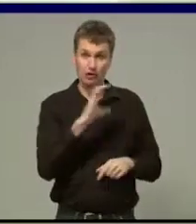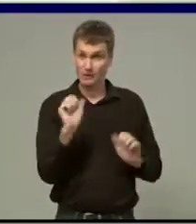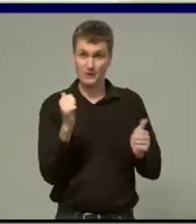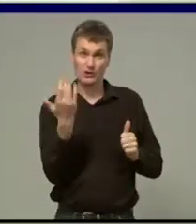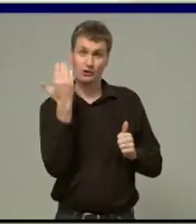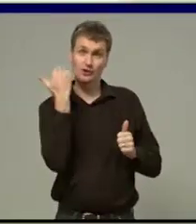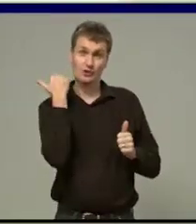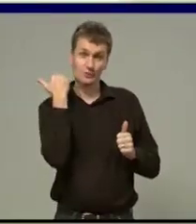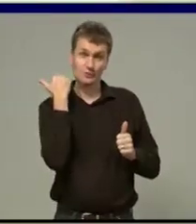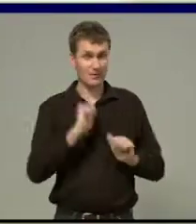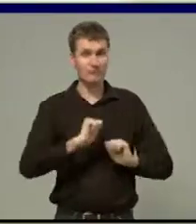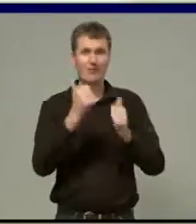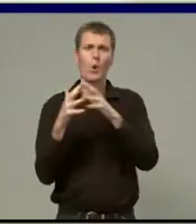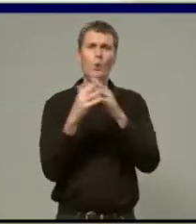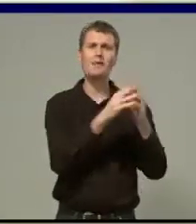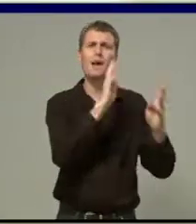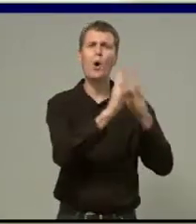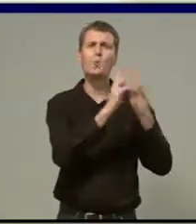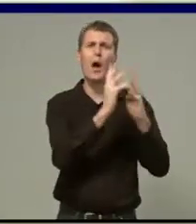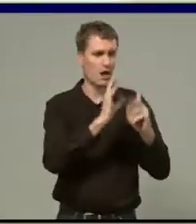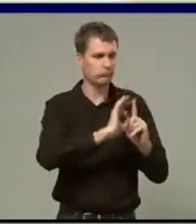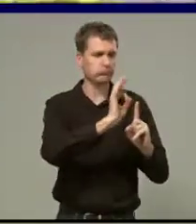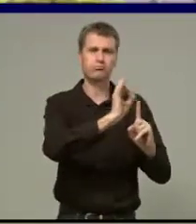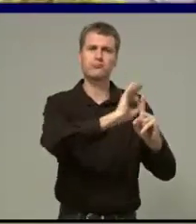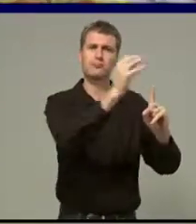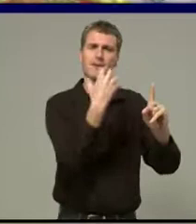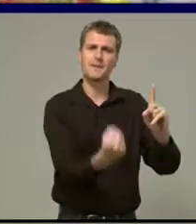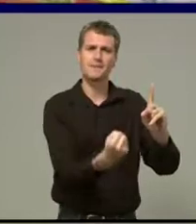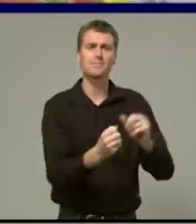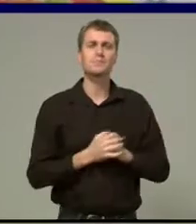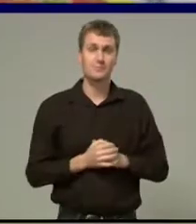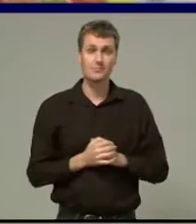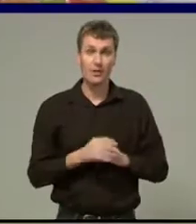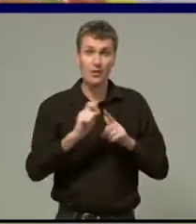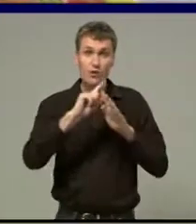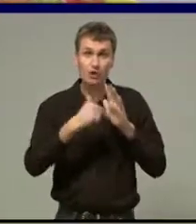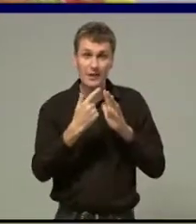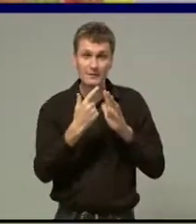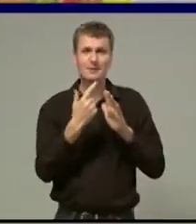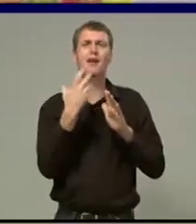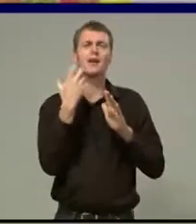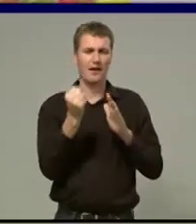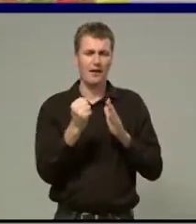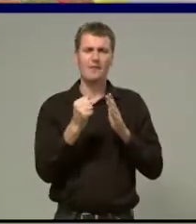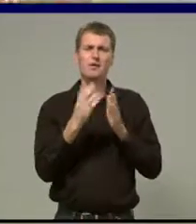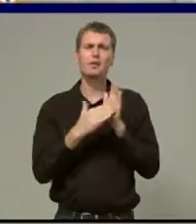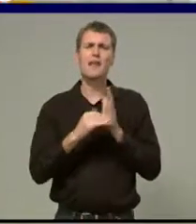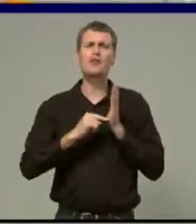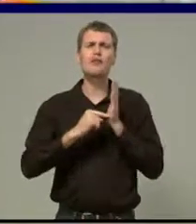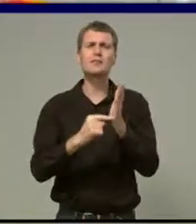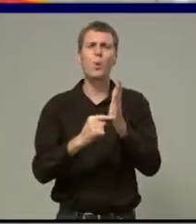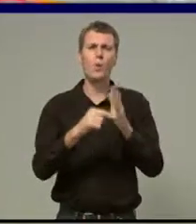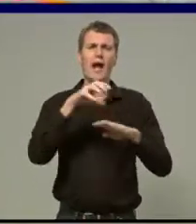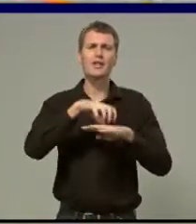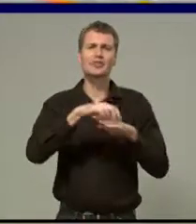that this Western Motorway is making such significant progress. A project led by the New Zealand Transport Agency. The Western